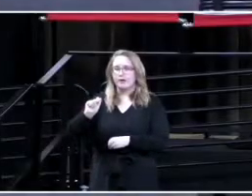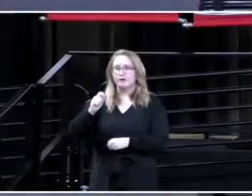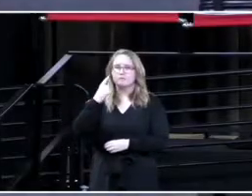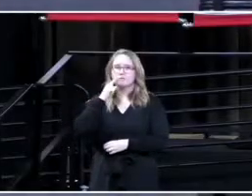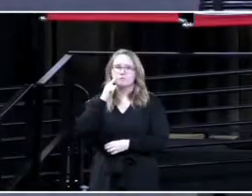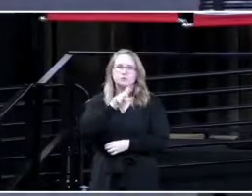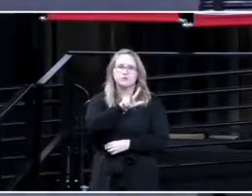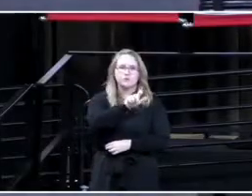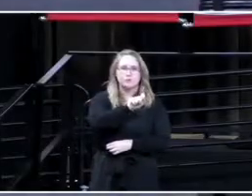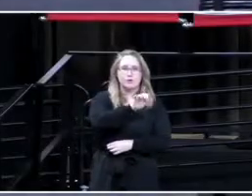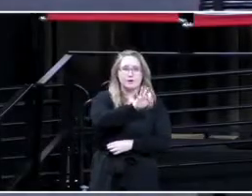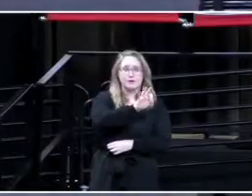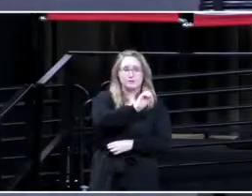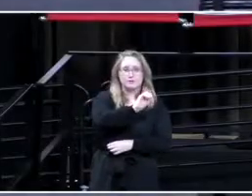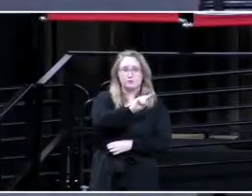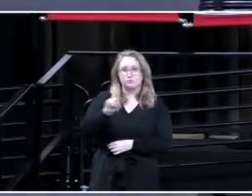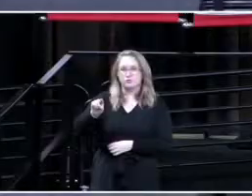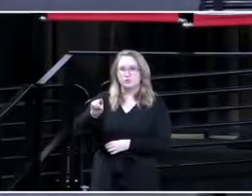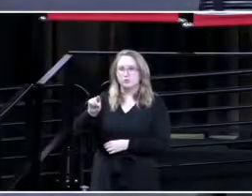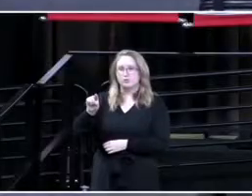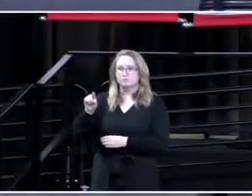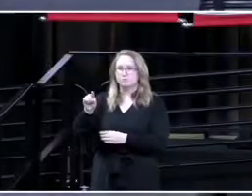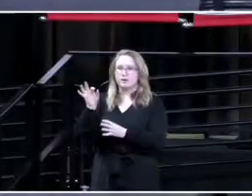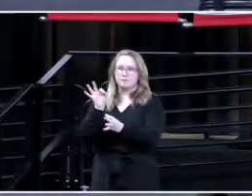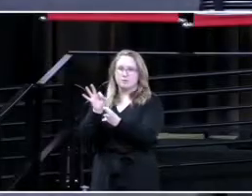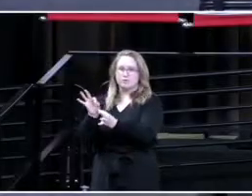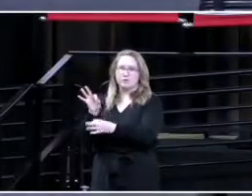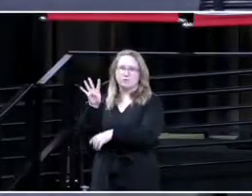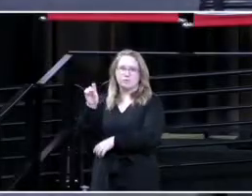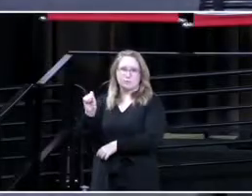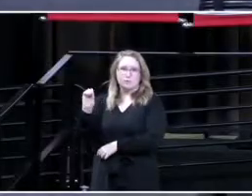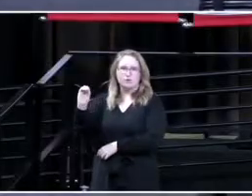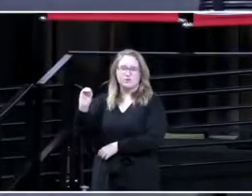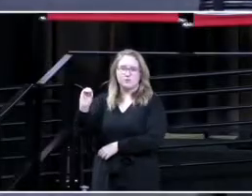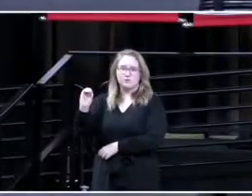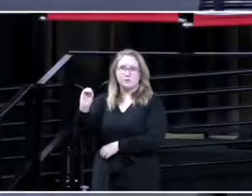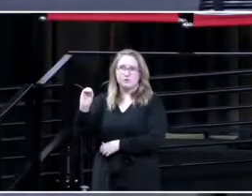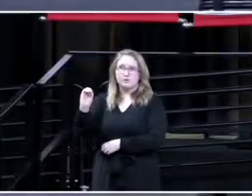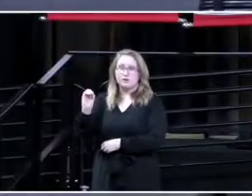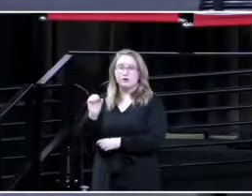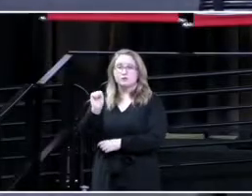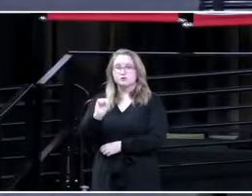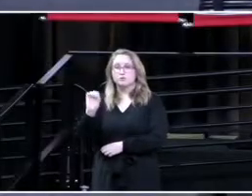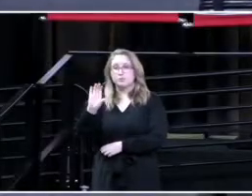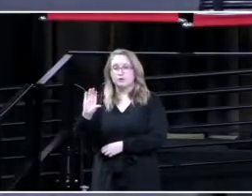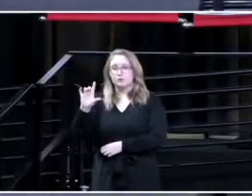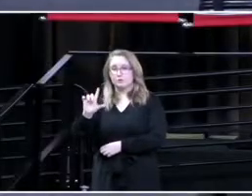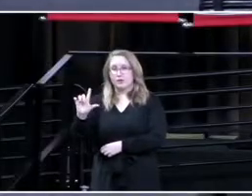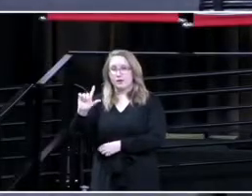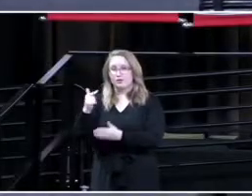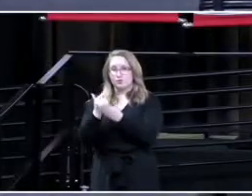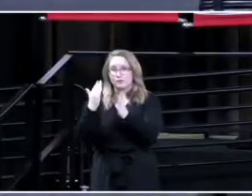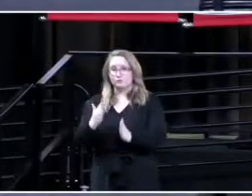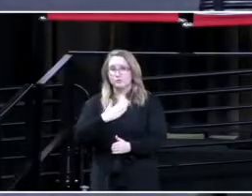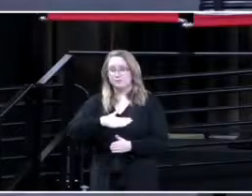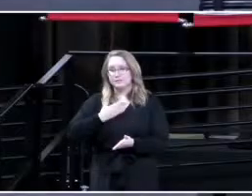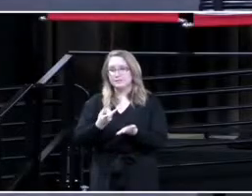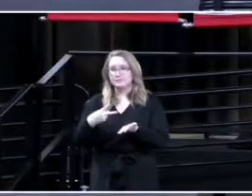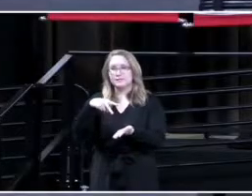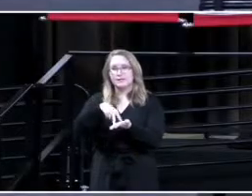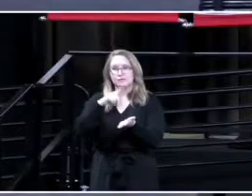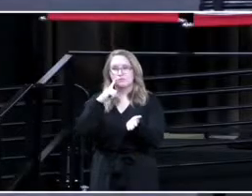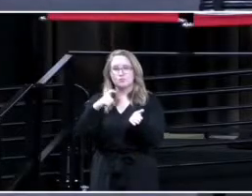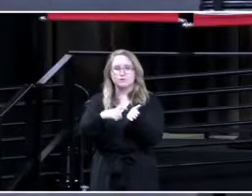of 3.90 to a perfect 4.0. Summa cum laude graduates, please stand and